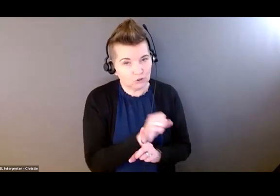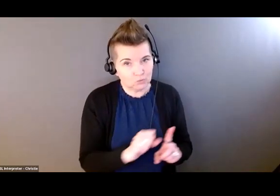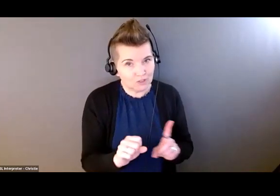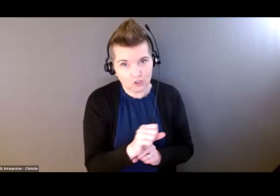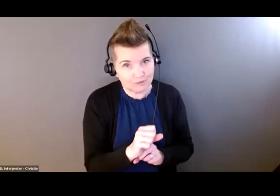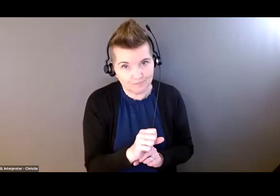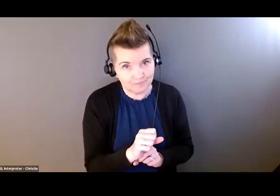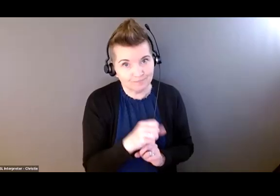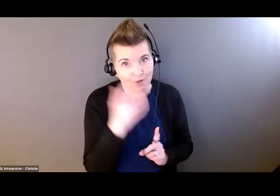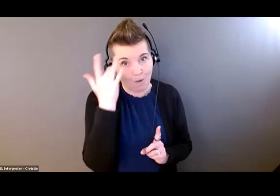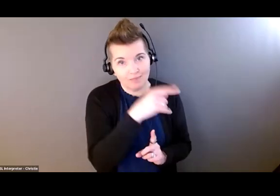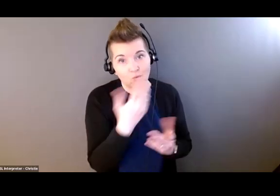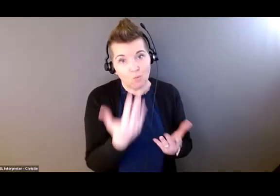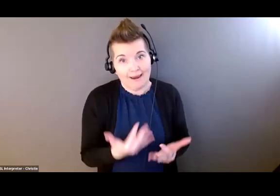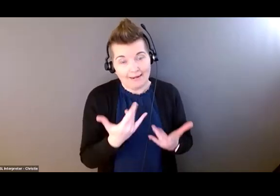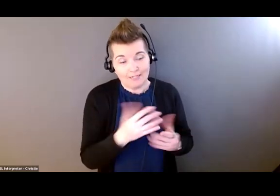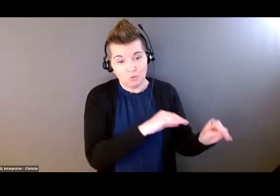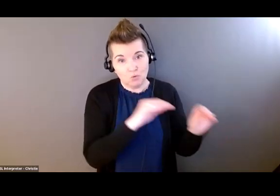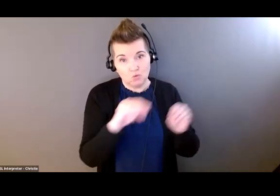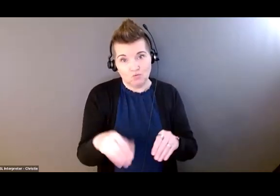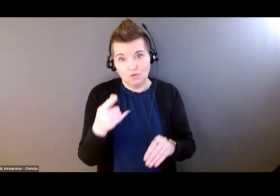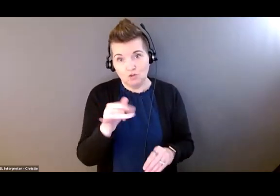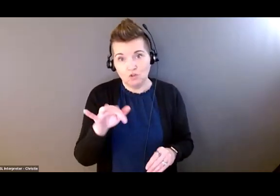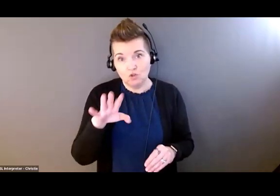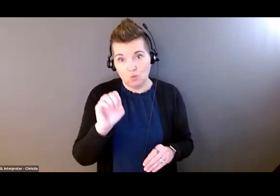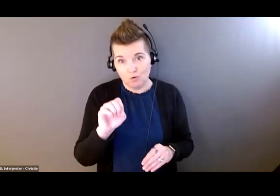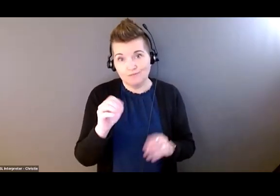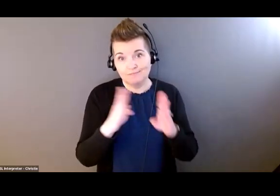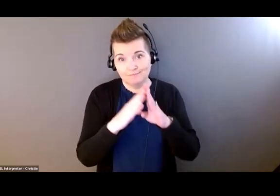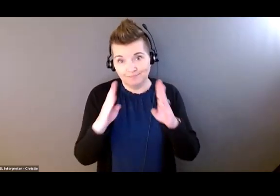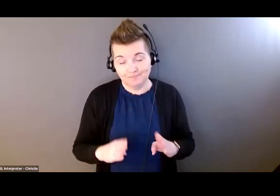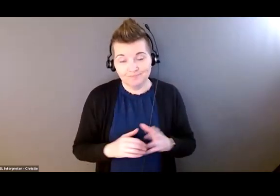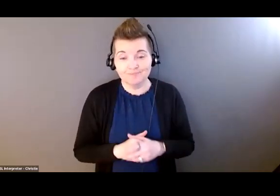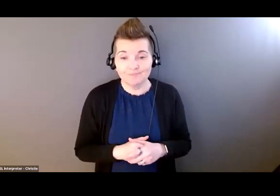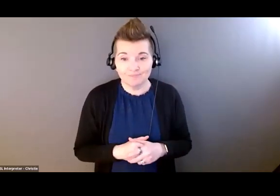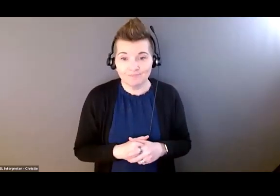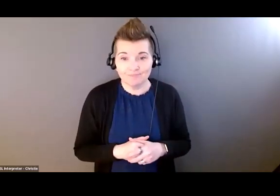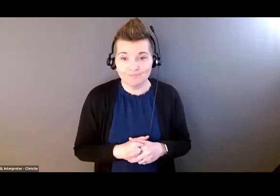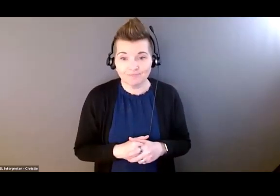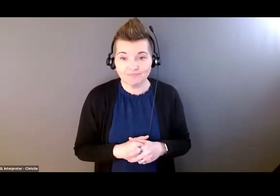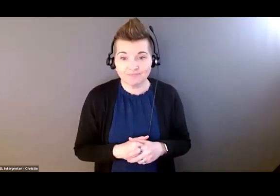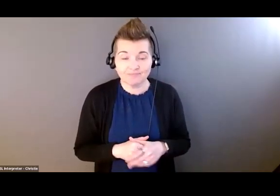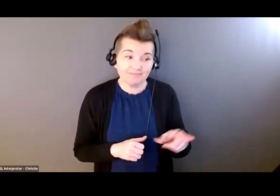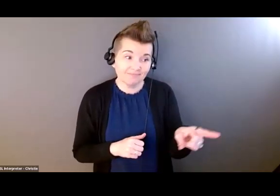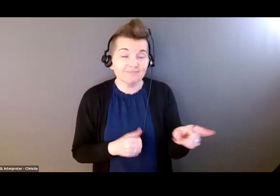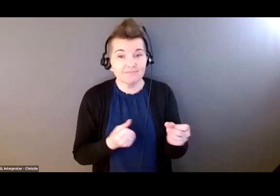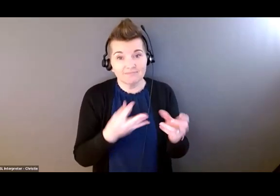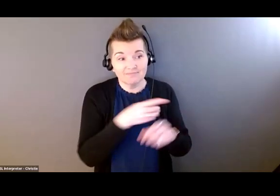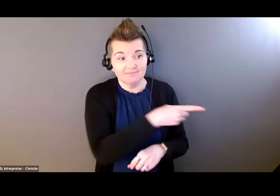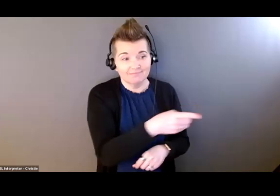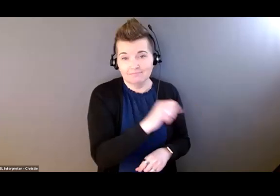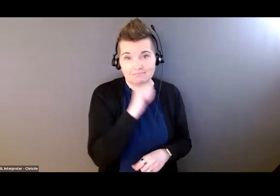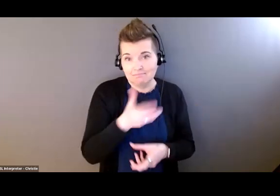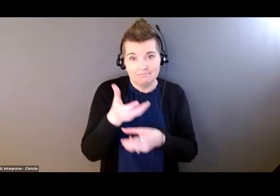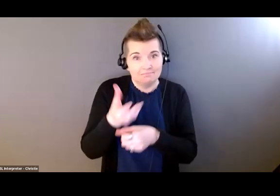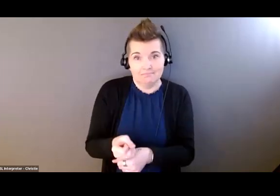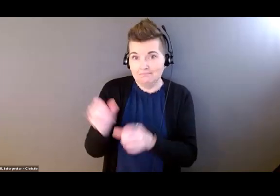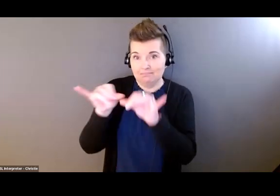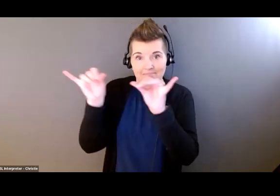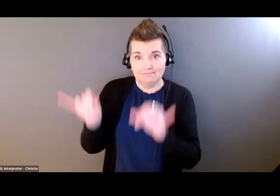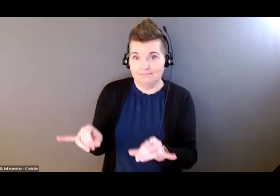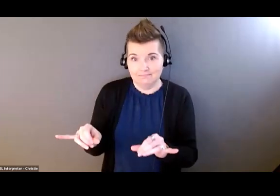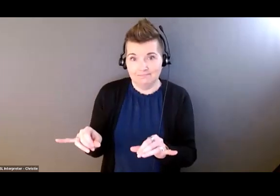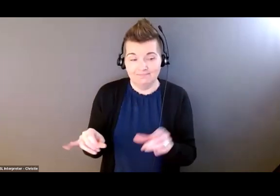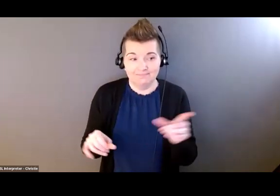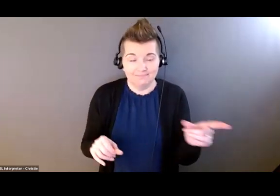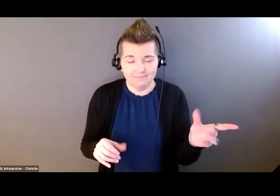in hospitals, not great situations, and most of the people that we serve